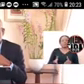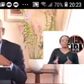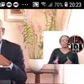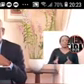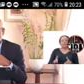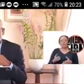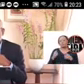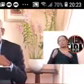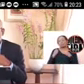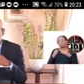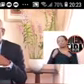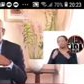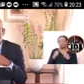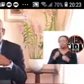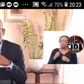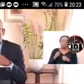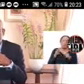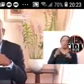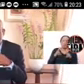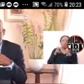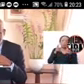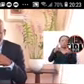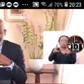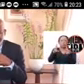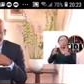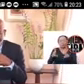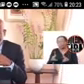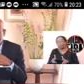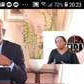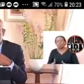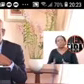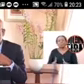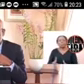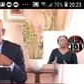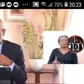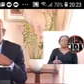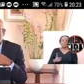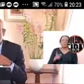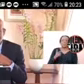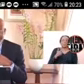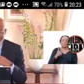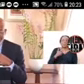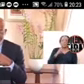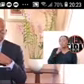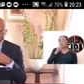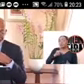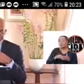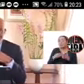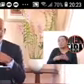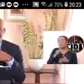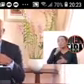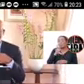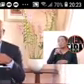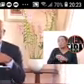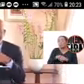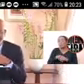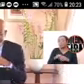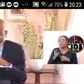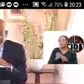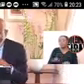to the roads, notwithstanding that they are not engaged in business with either the essential services or